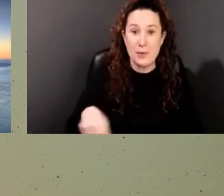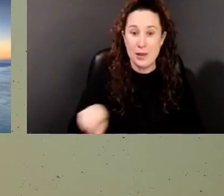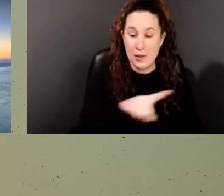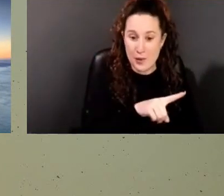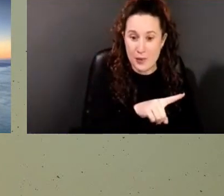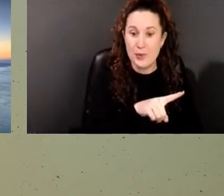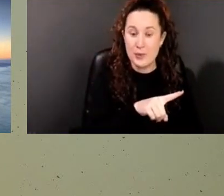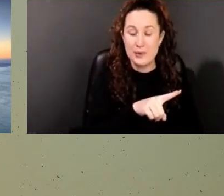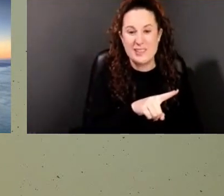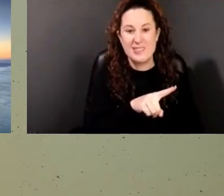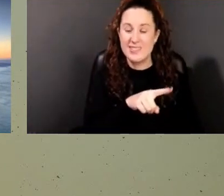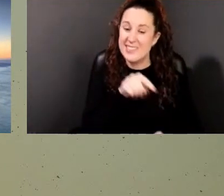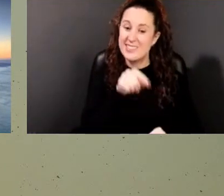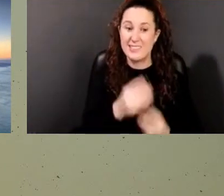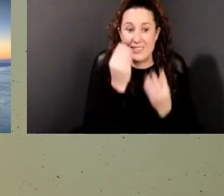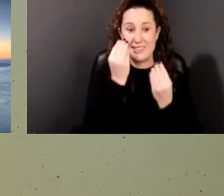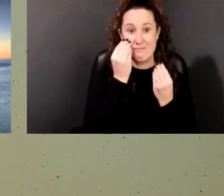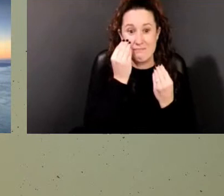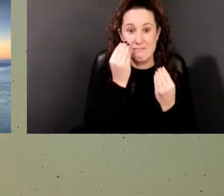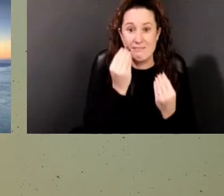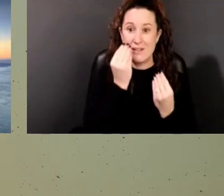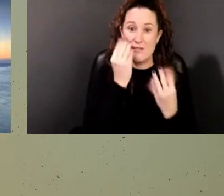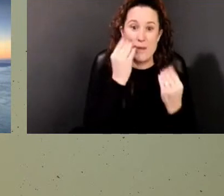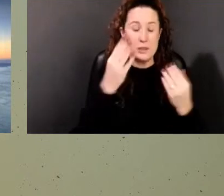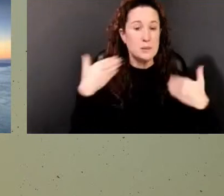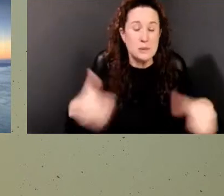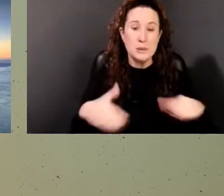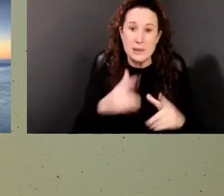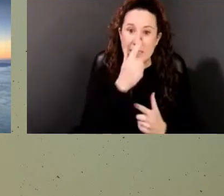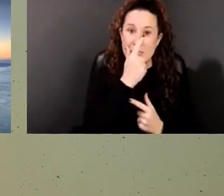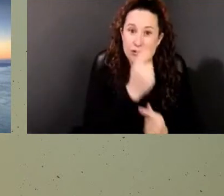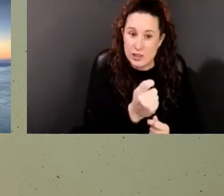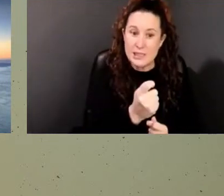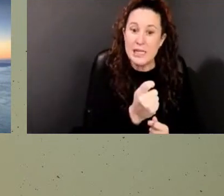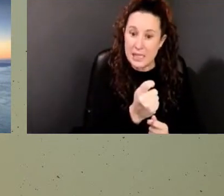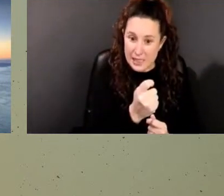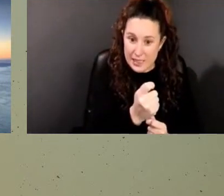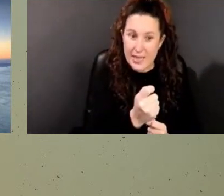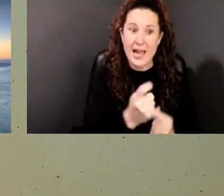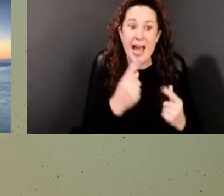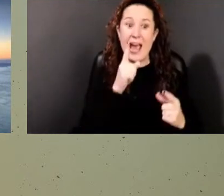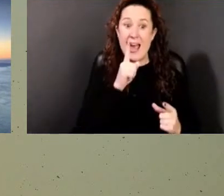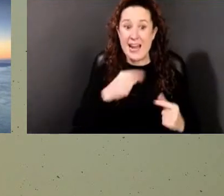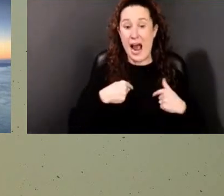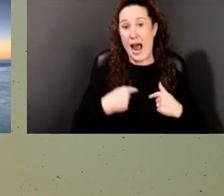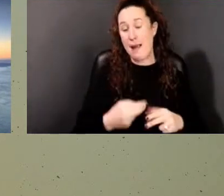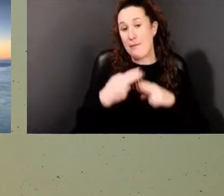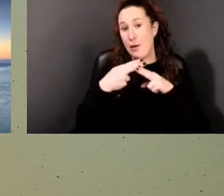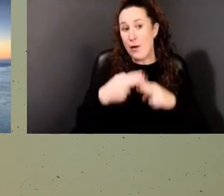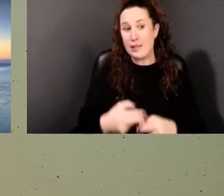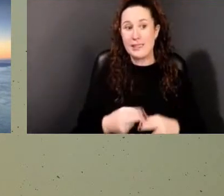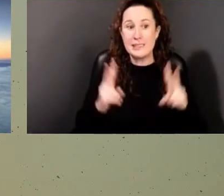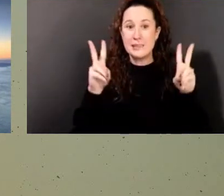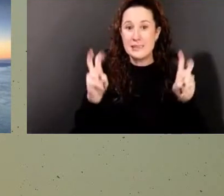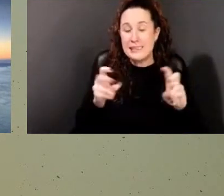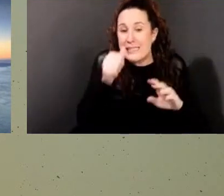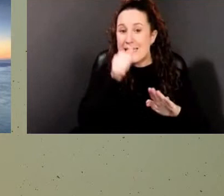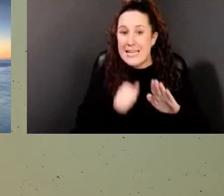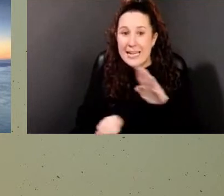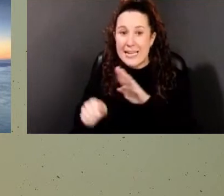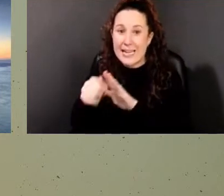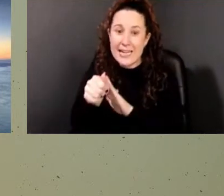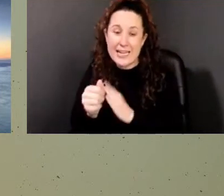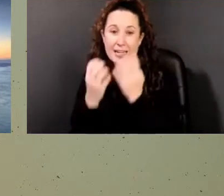some very interesting information about what I am calling hidden treasures that you will find at